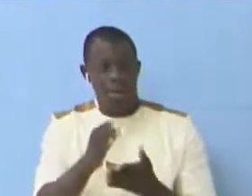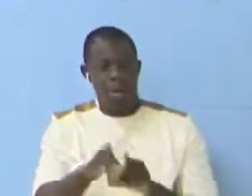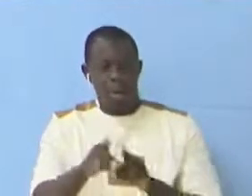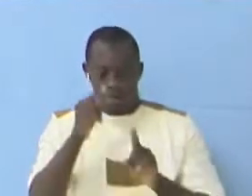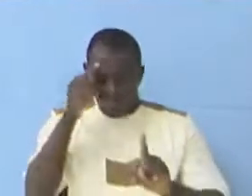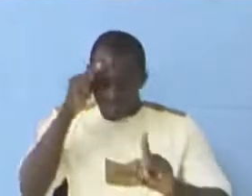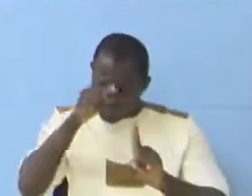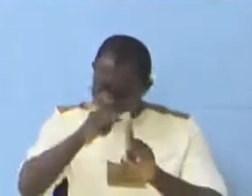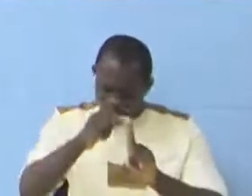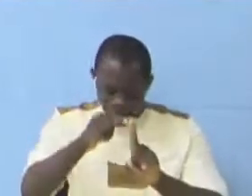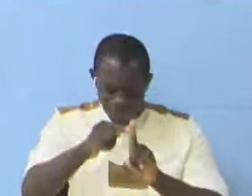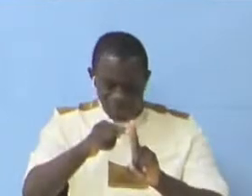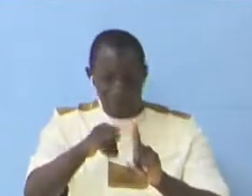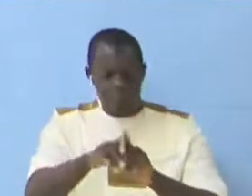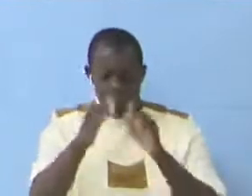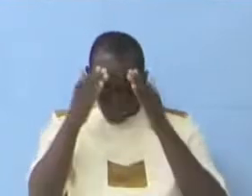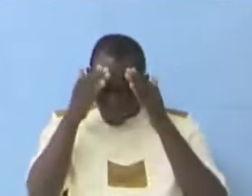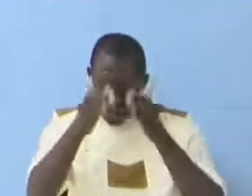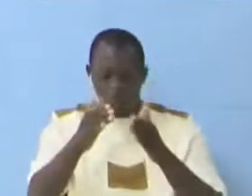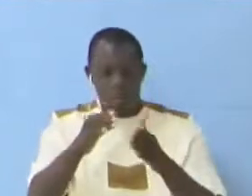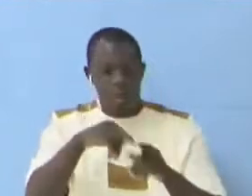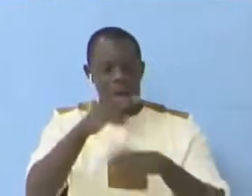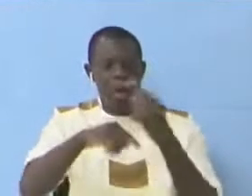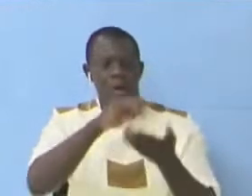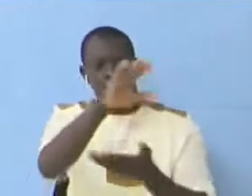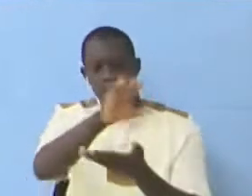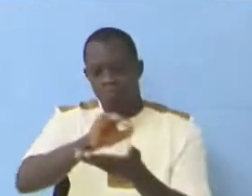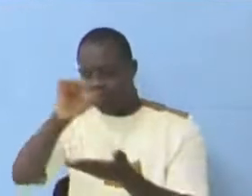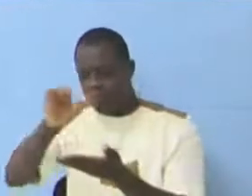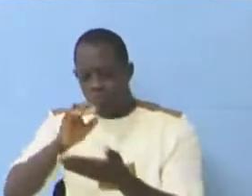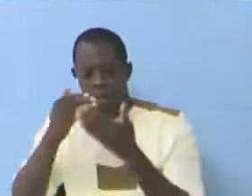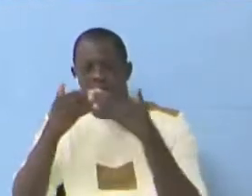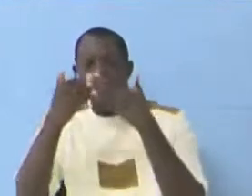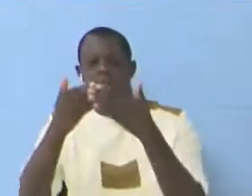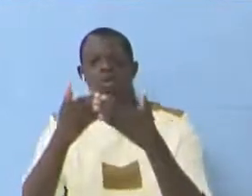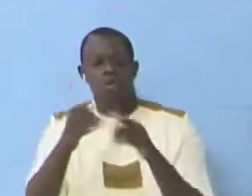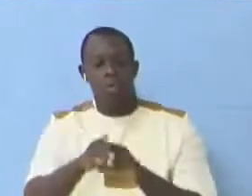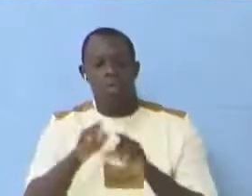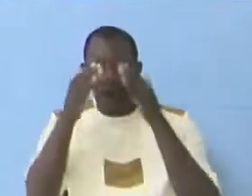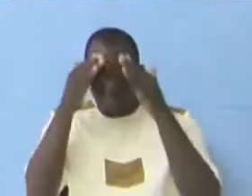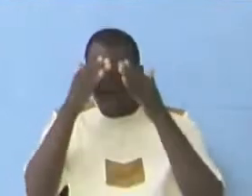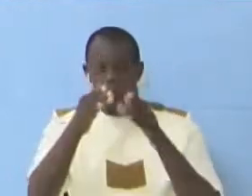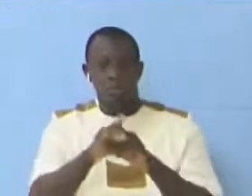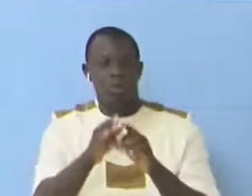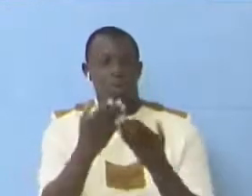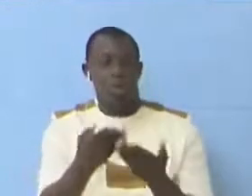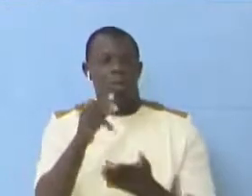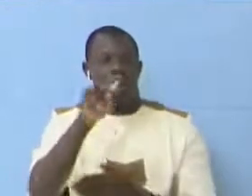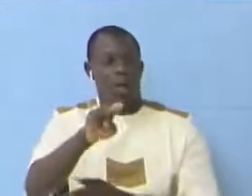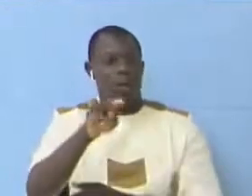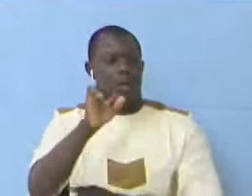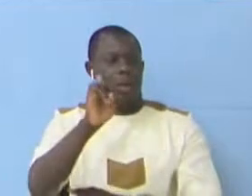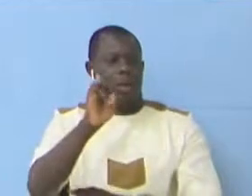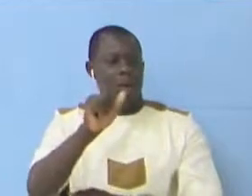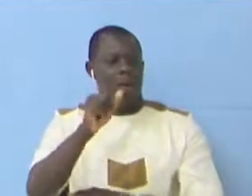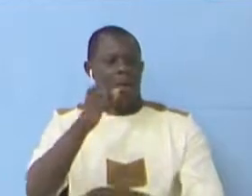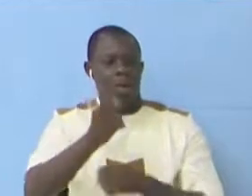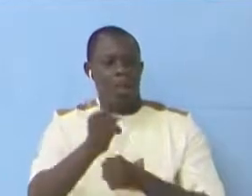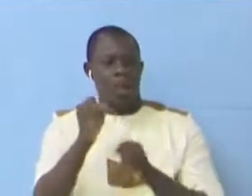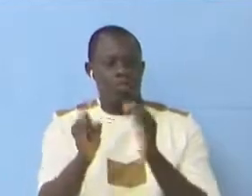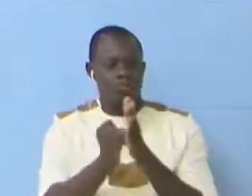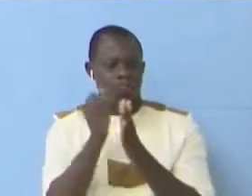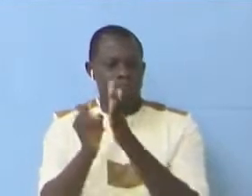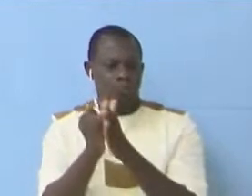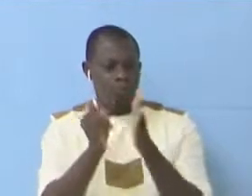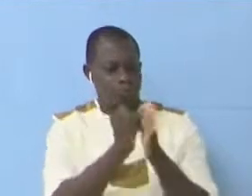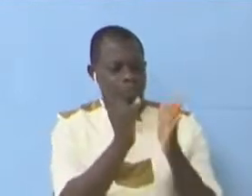But That the NIA became an investigative